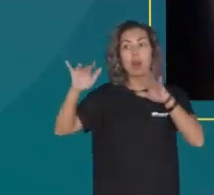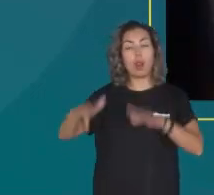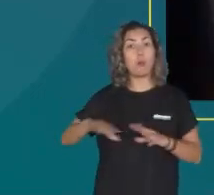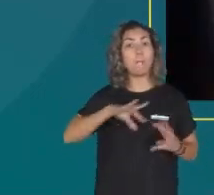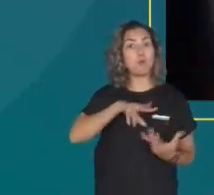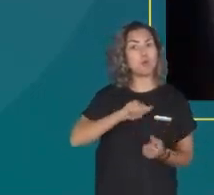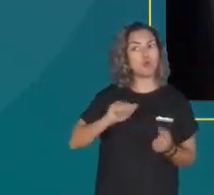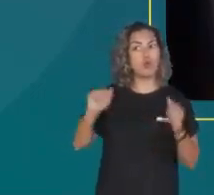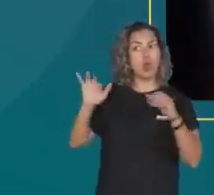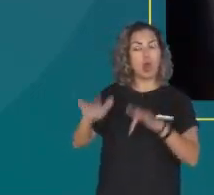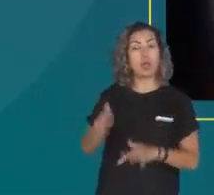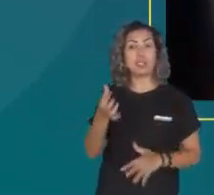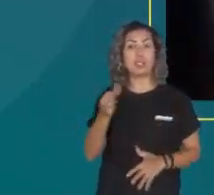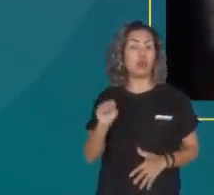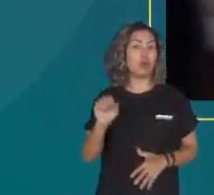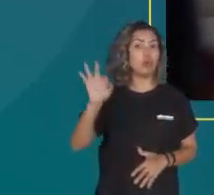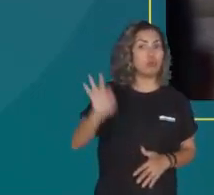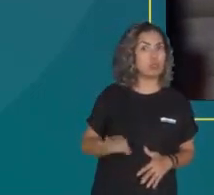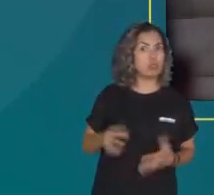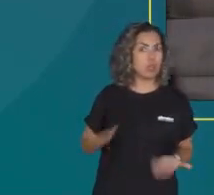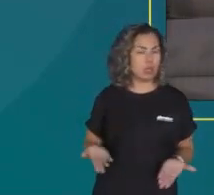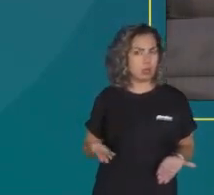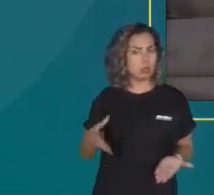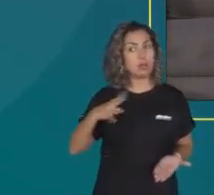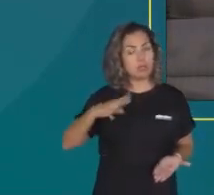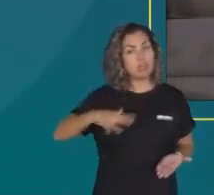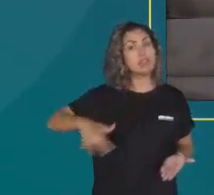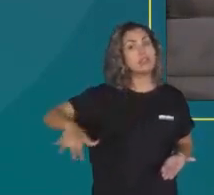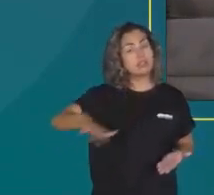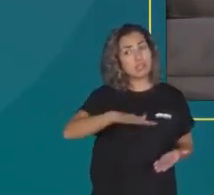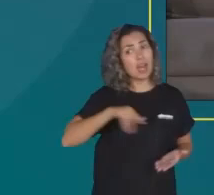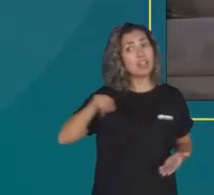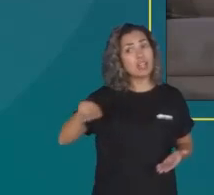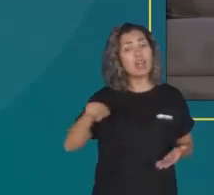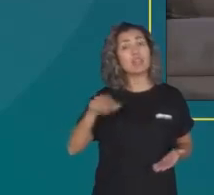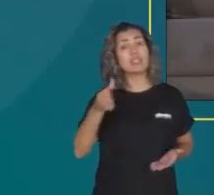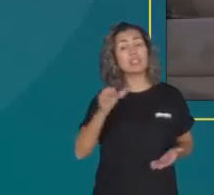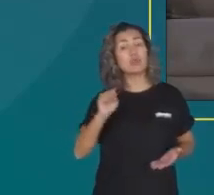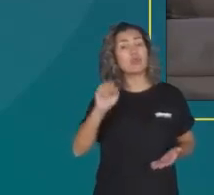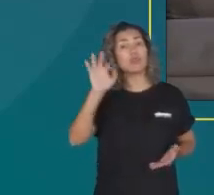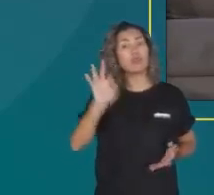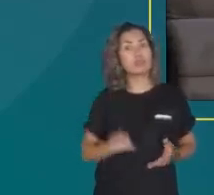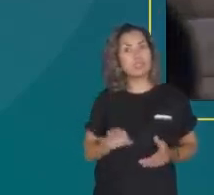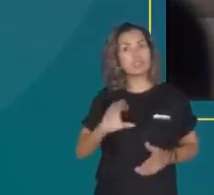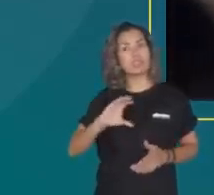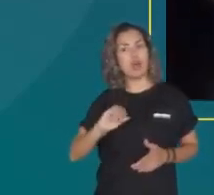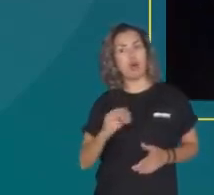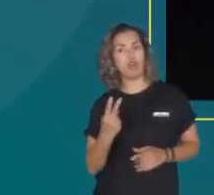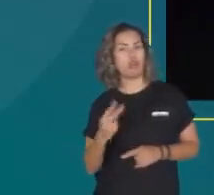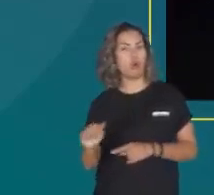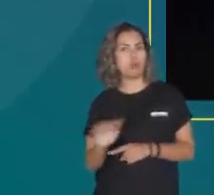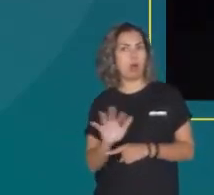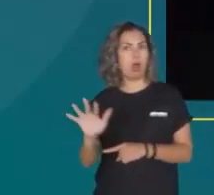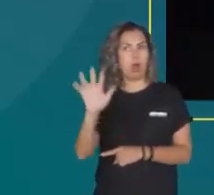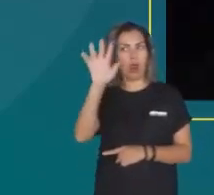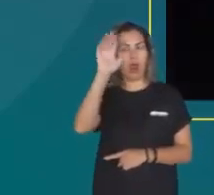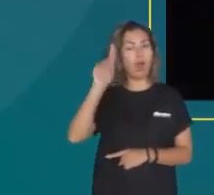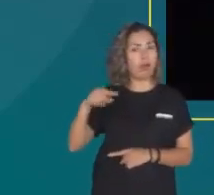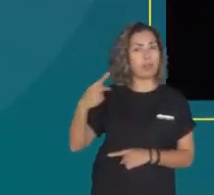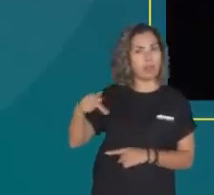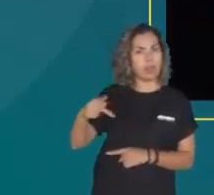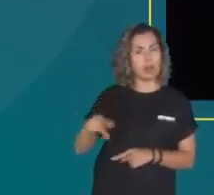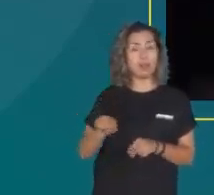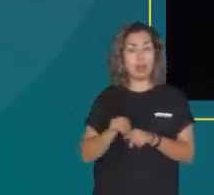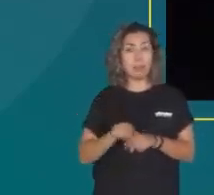producing 70% of the carbon emissions. They are consuming 2/3 of the global